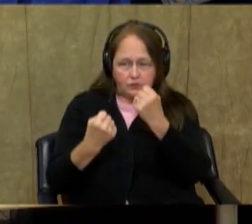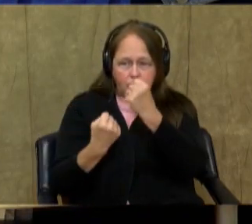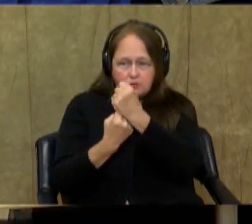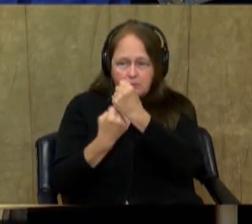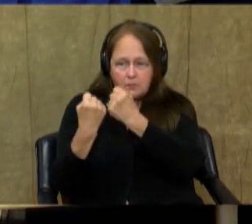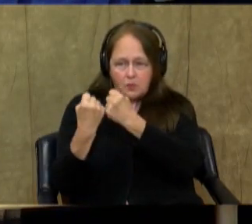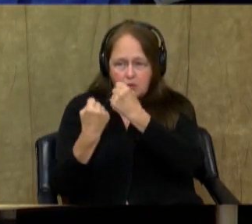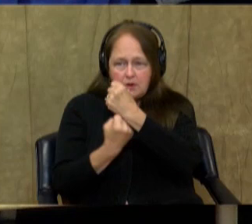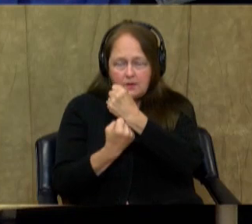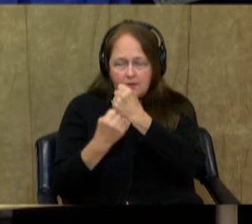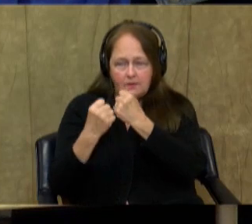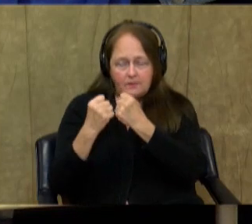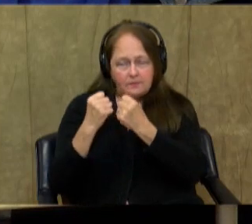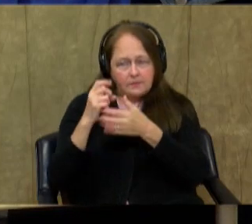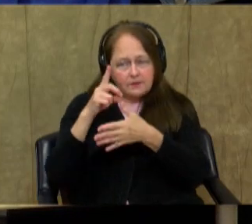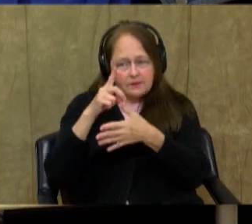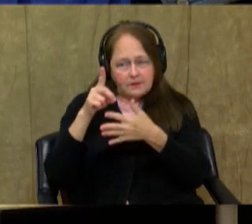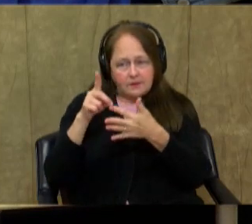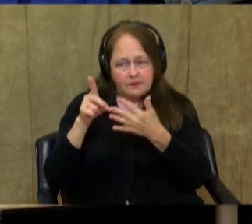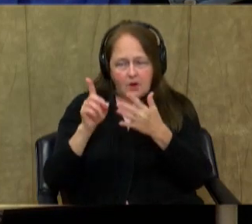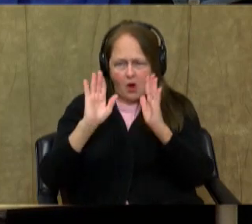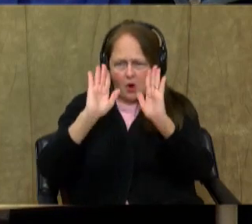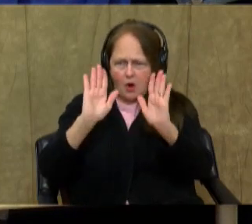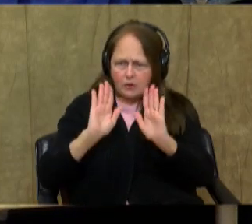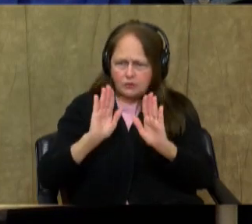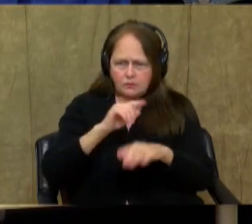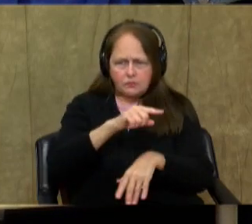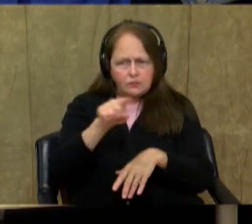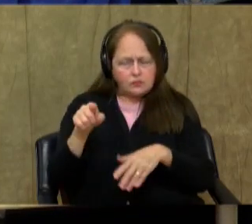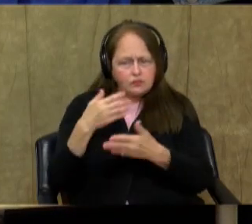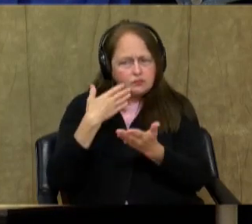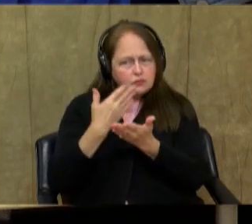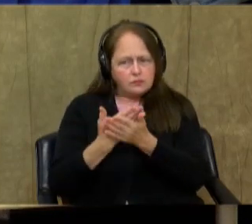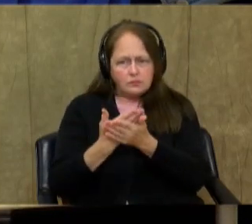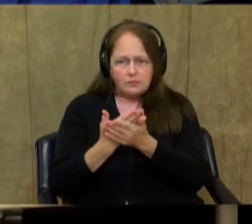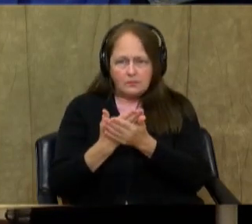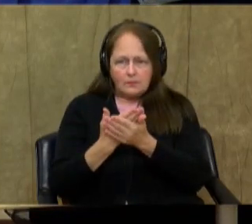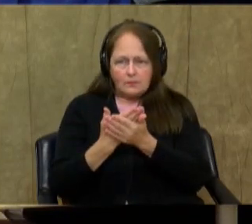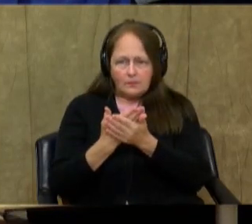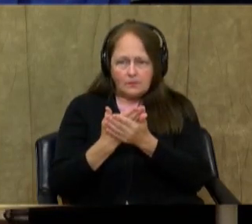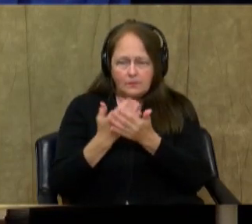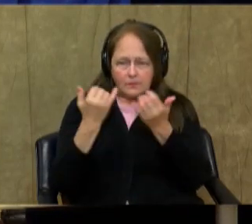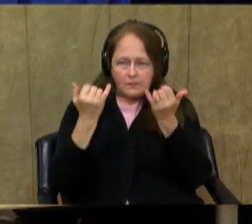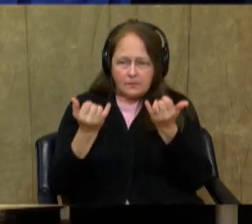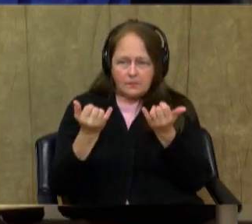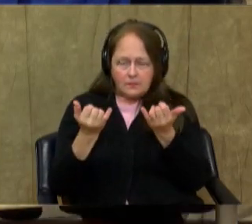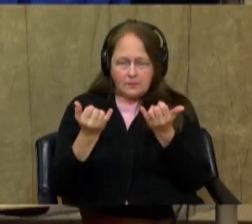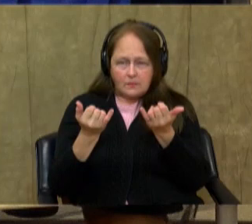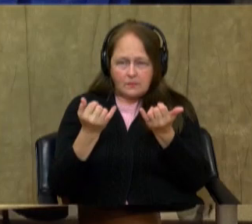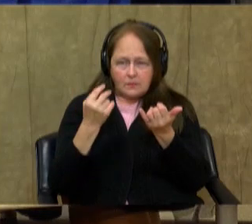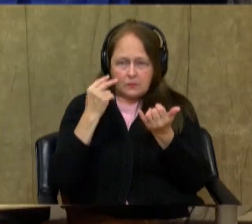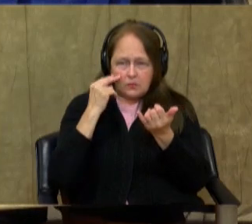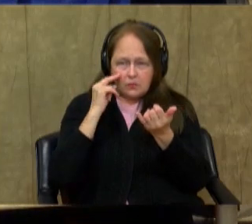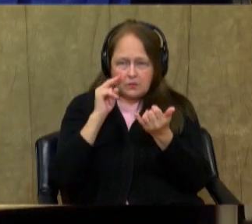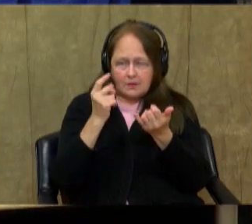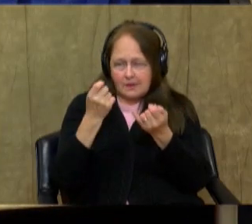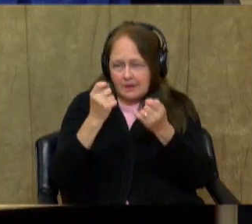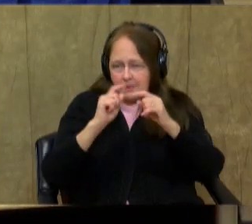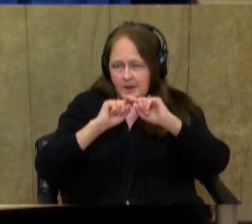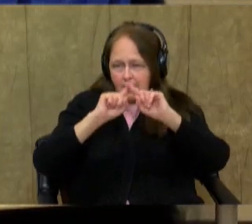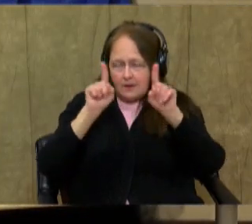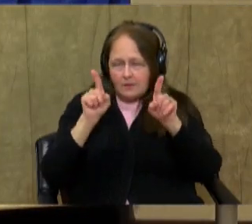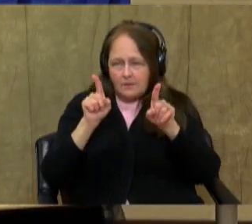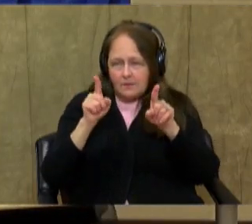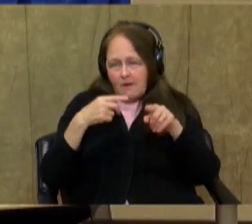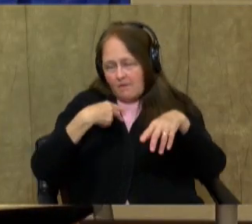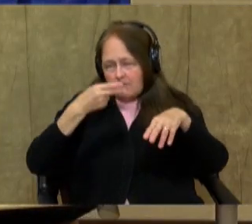supporting details. You're doing awesome this morning. Let's get started. Now, we're going to do this a little differently.